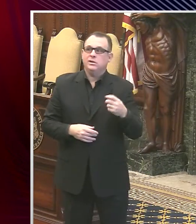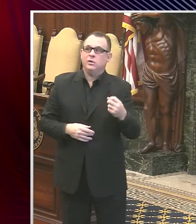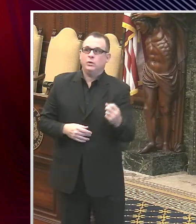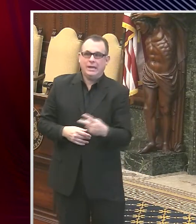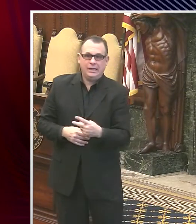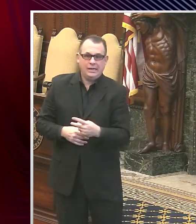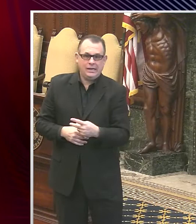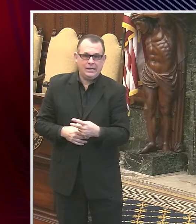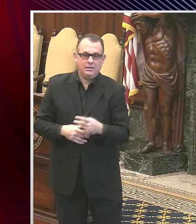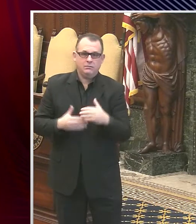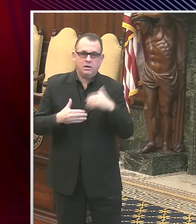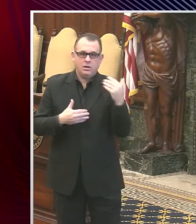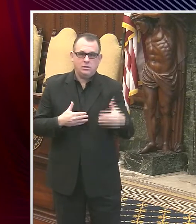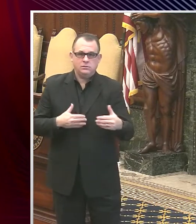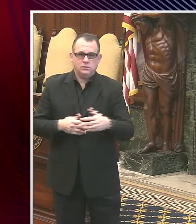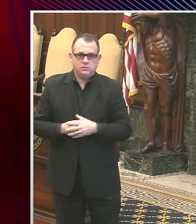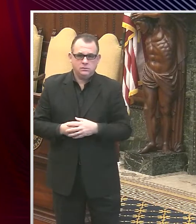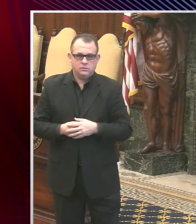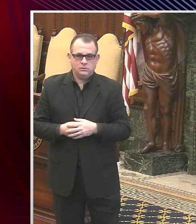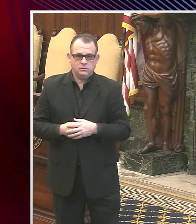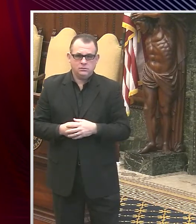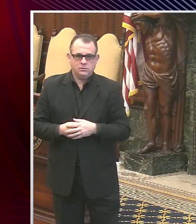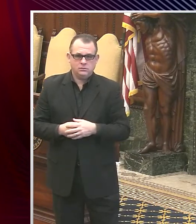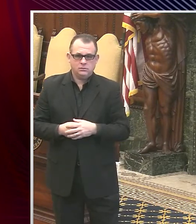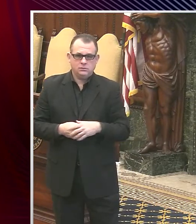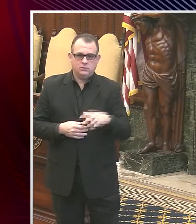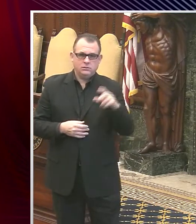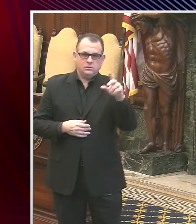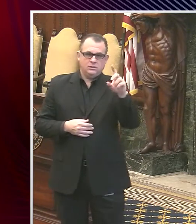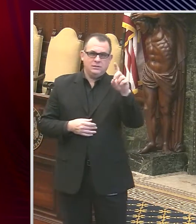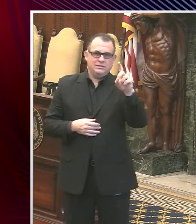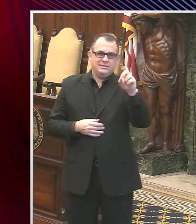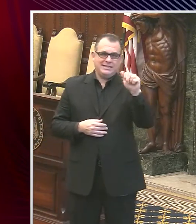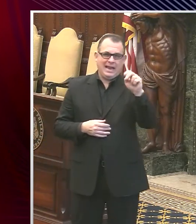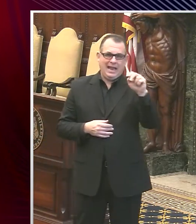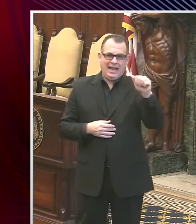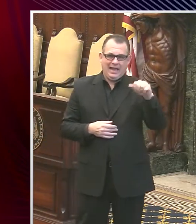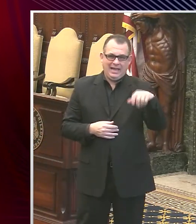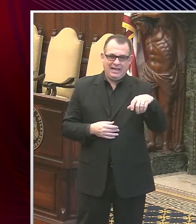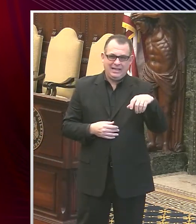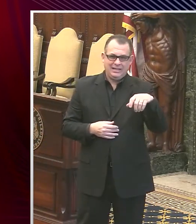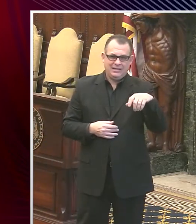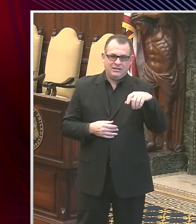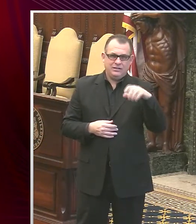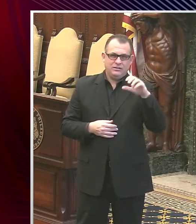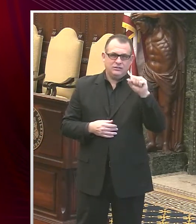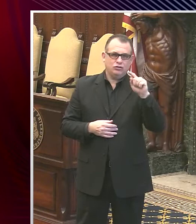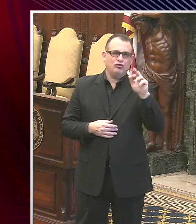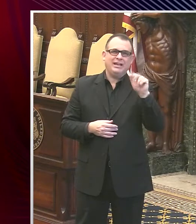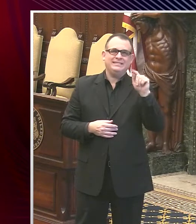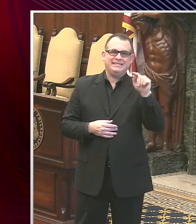Okay. Thank you, Jeff. We'll go now to Deanna Durante of NBC 10.